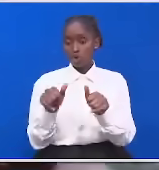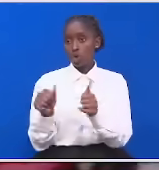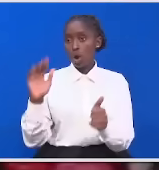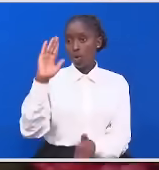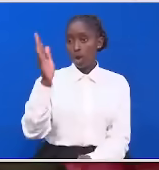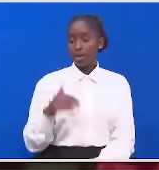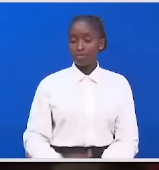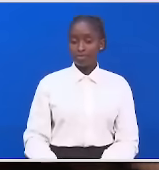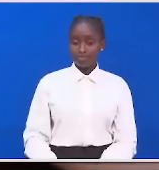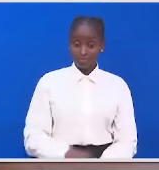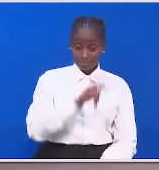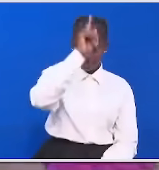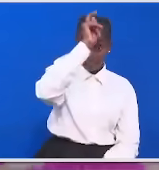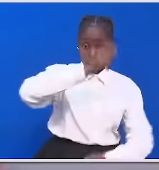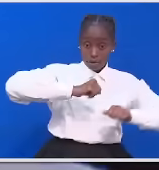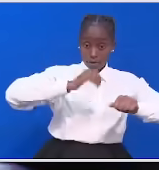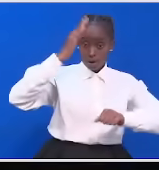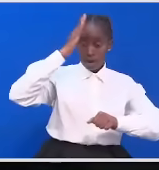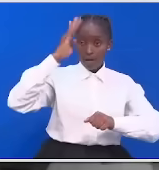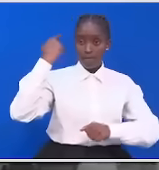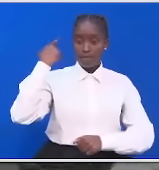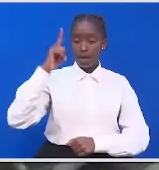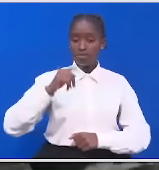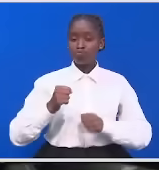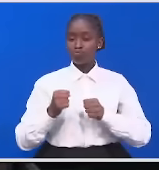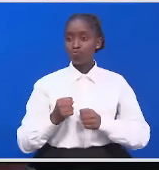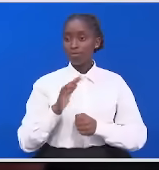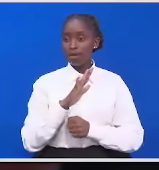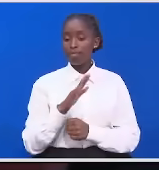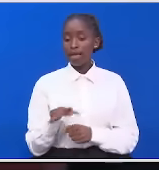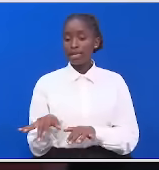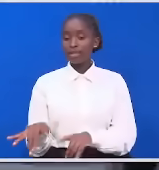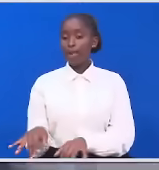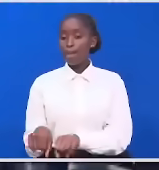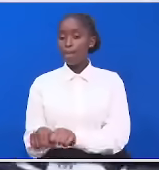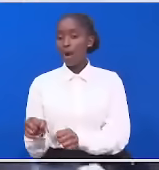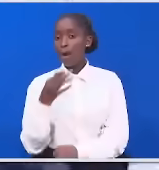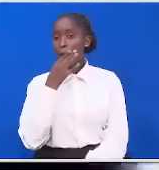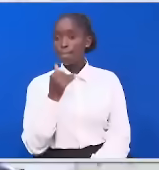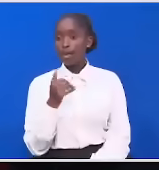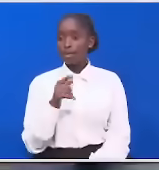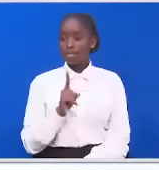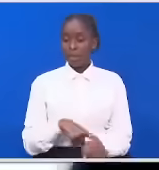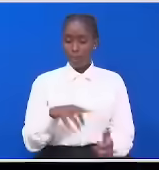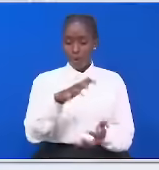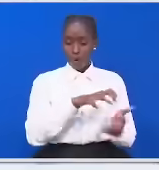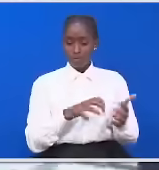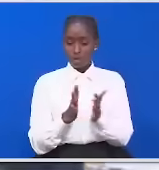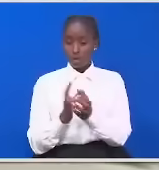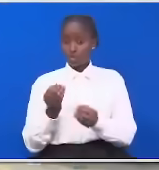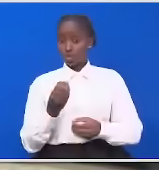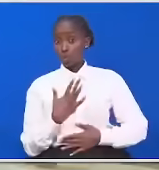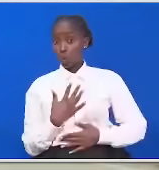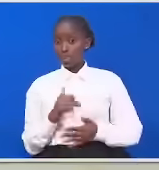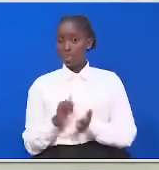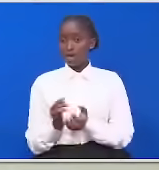respected officer, known for his bravery, was left a broken man. In a moment of confusion and horror, the